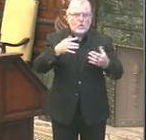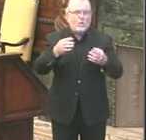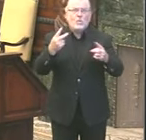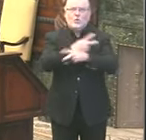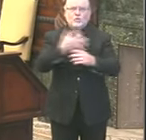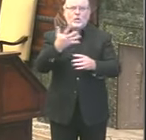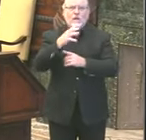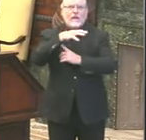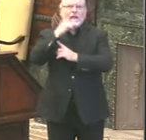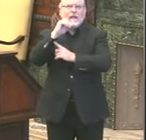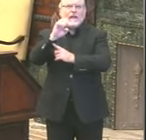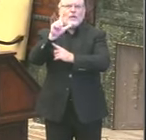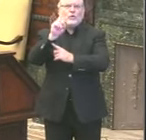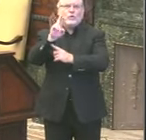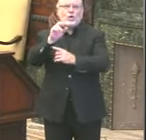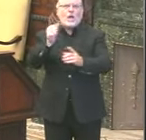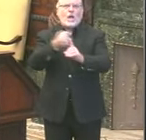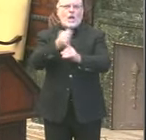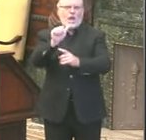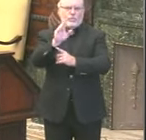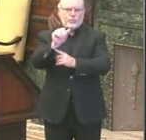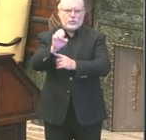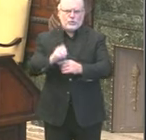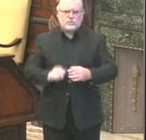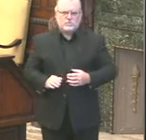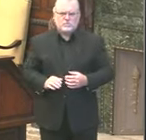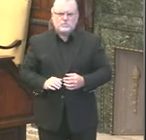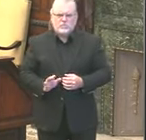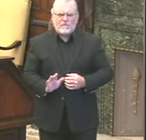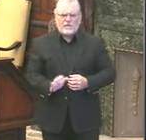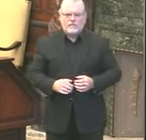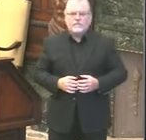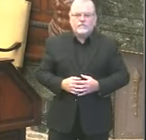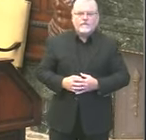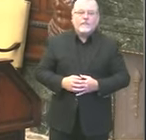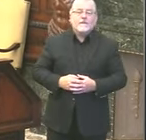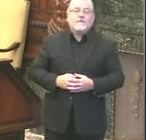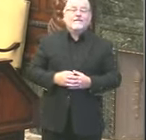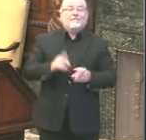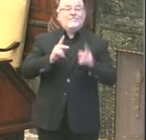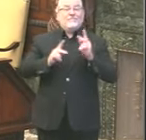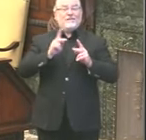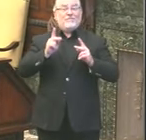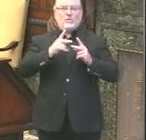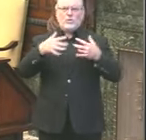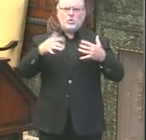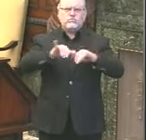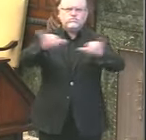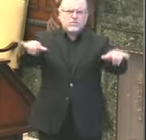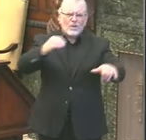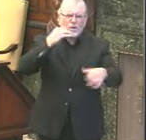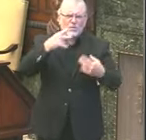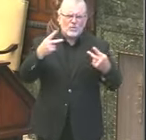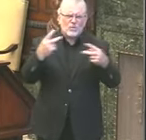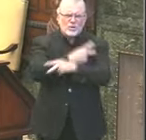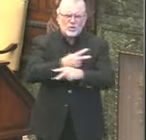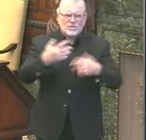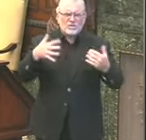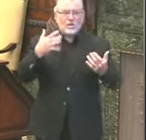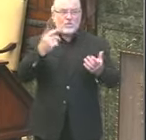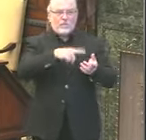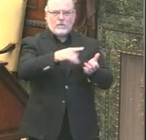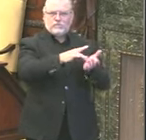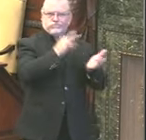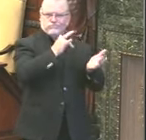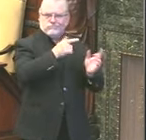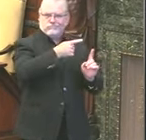isolation and social distancing, our elderly residents are even more susceptible to becoming the victims of bad people. June is World Elder Abuse